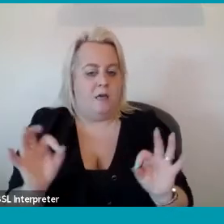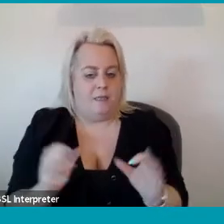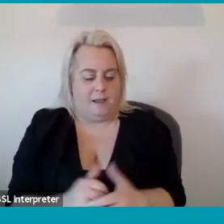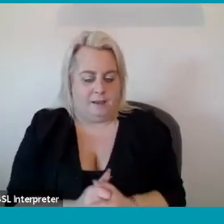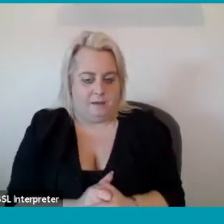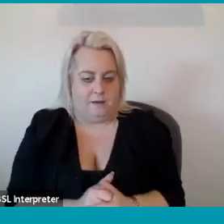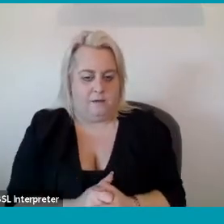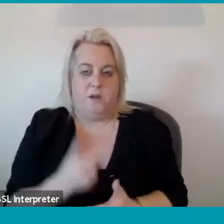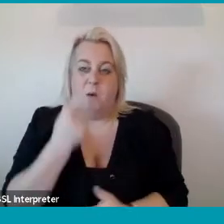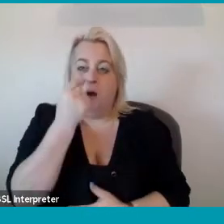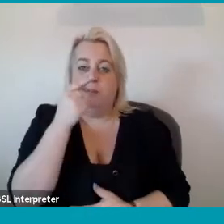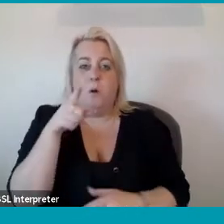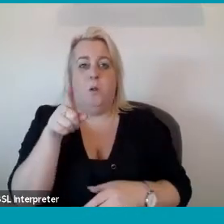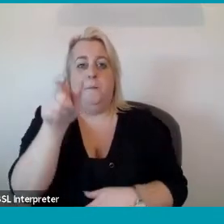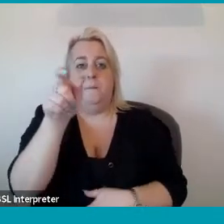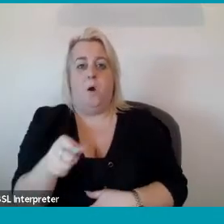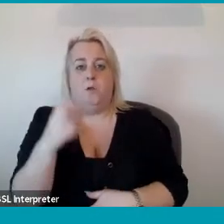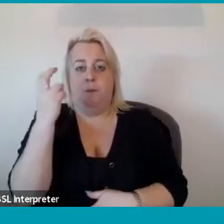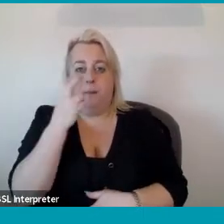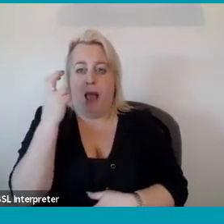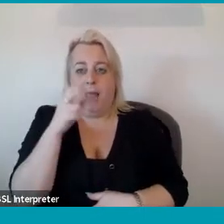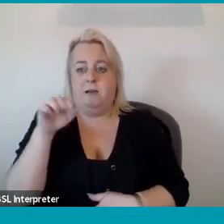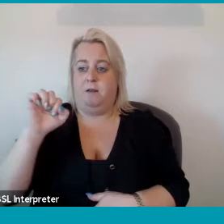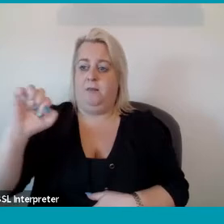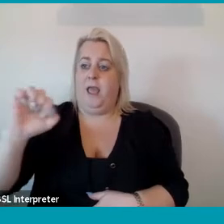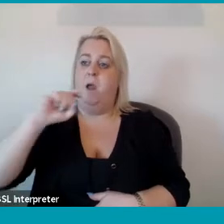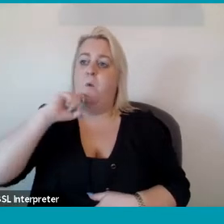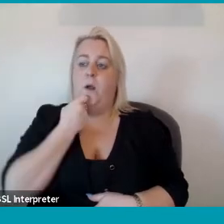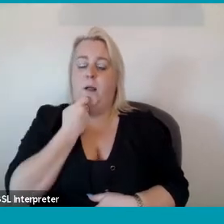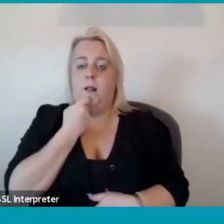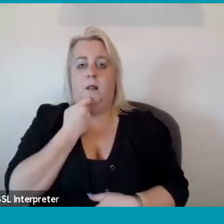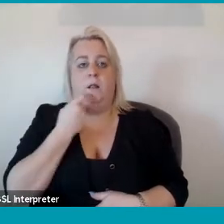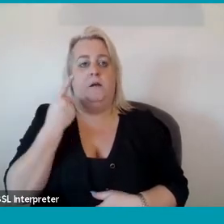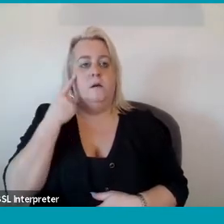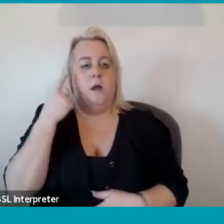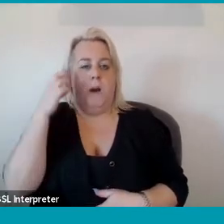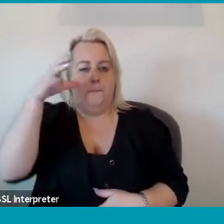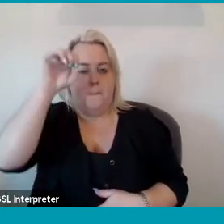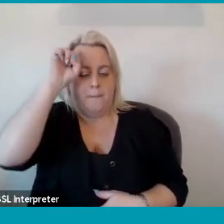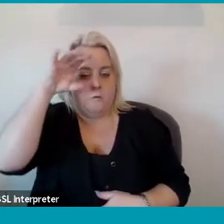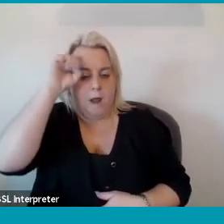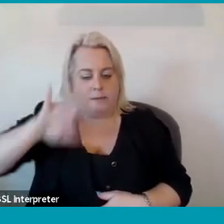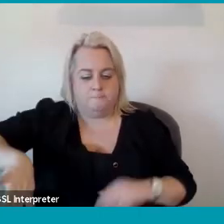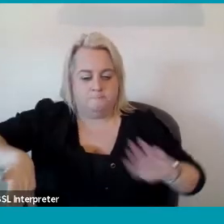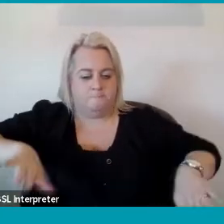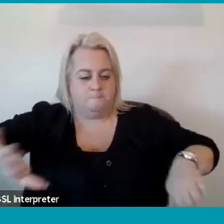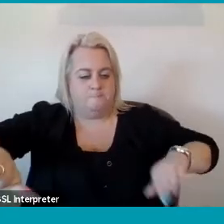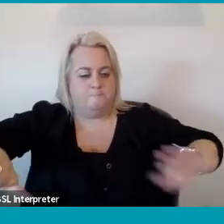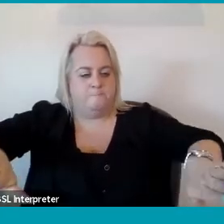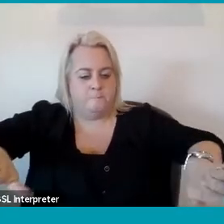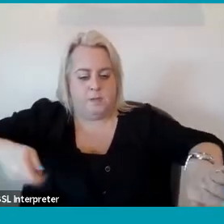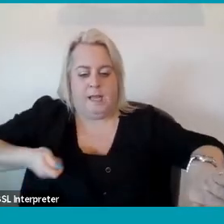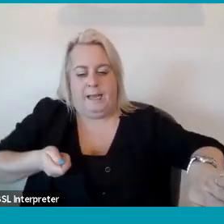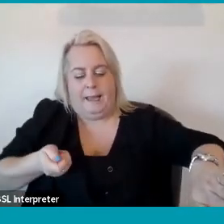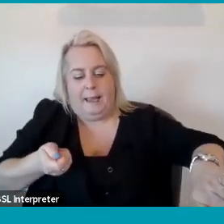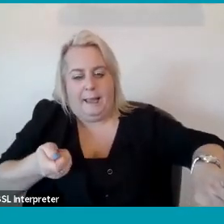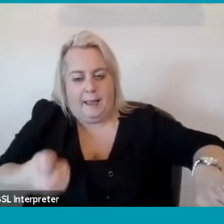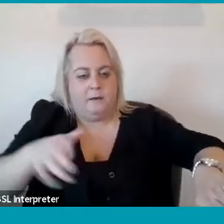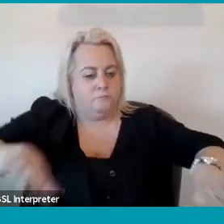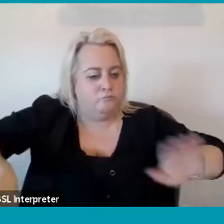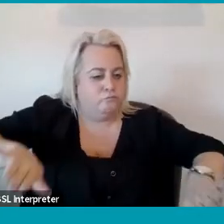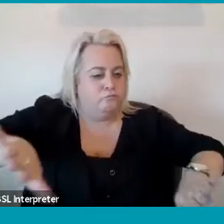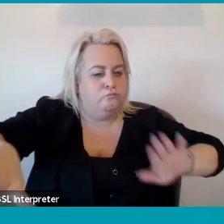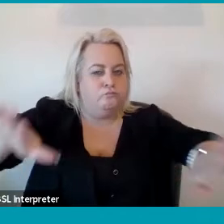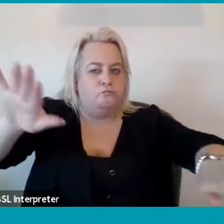do things like memorize the office and where things are. They may have a guide dog, they may have a cane. They will devise ways to